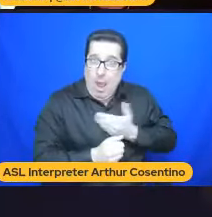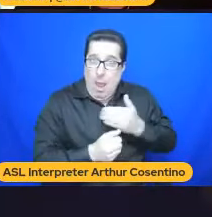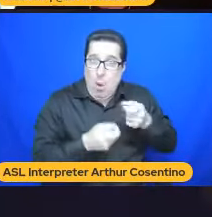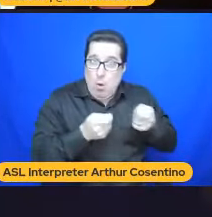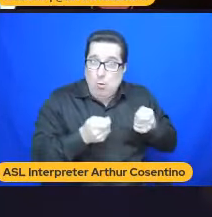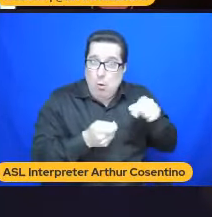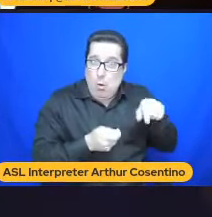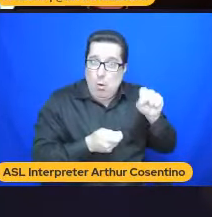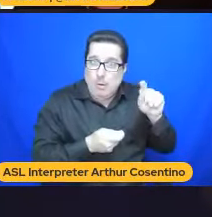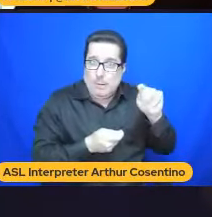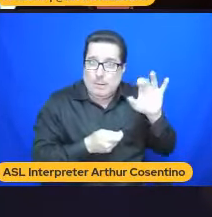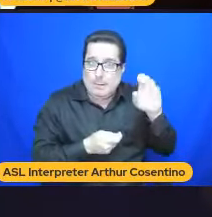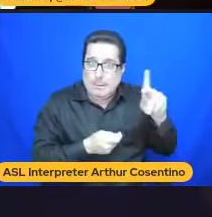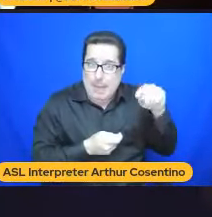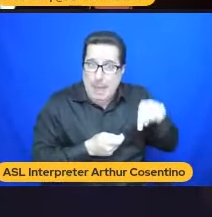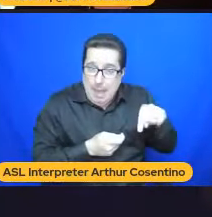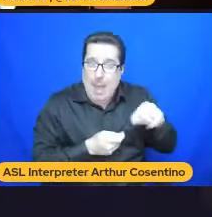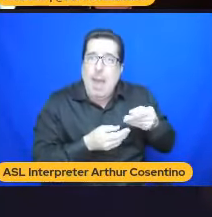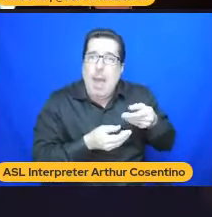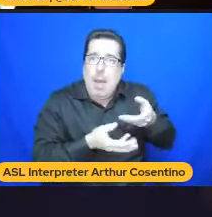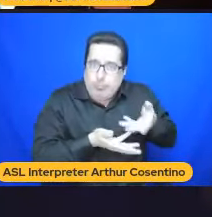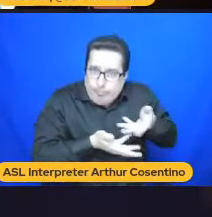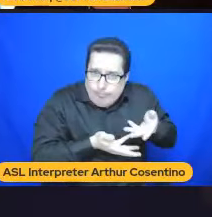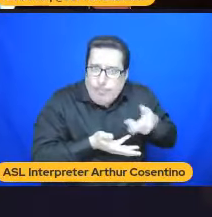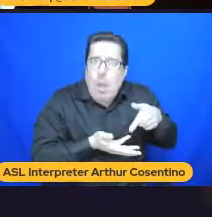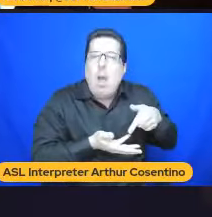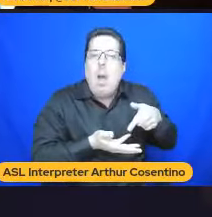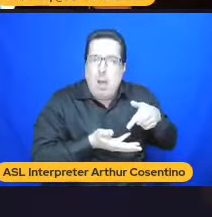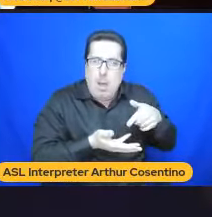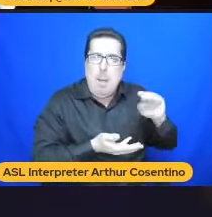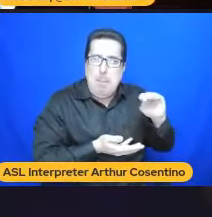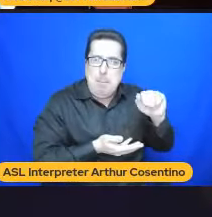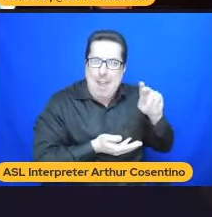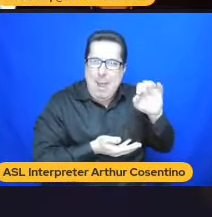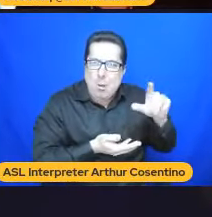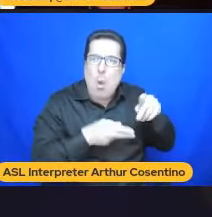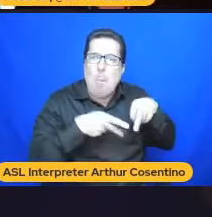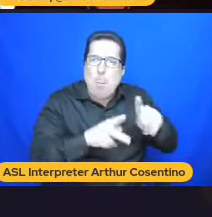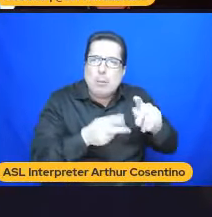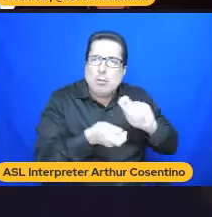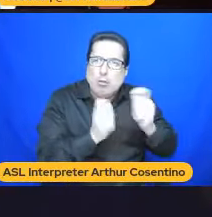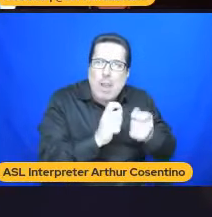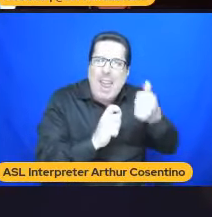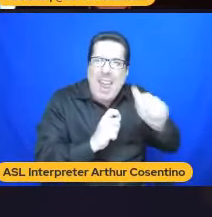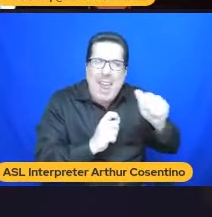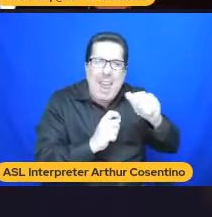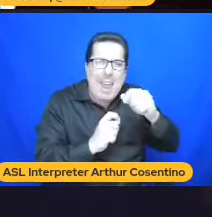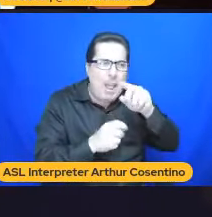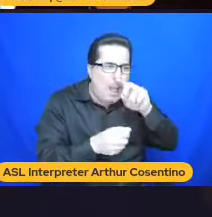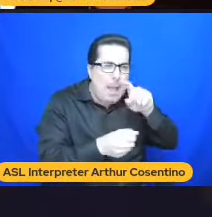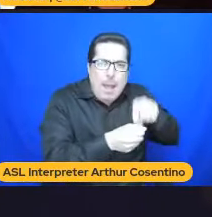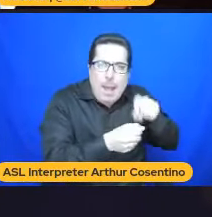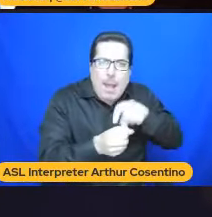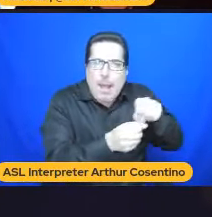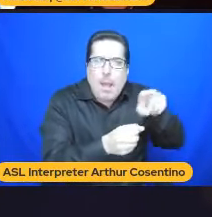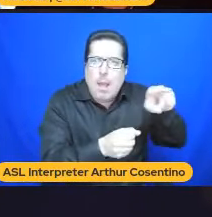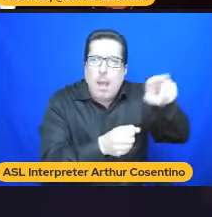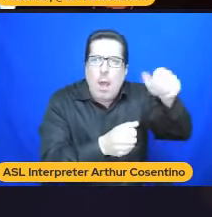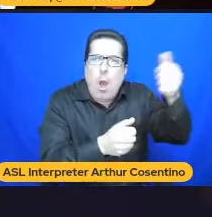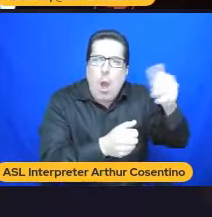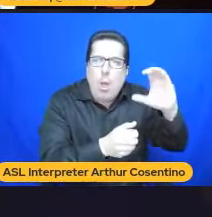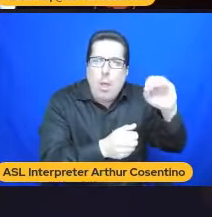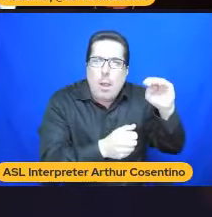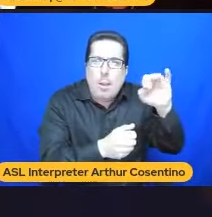maybe going in and just kind of manually looking at recent permissions changes or going and snooping through everybody's commits to a